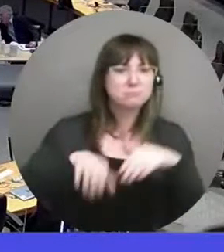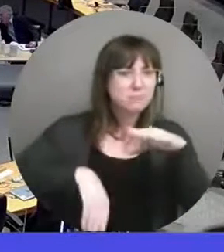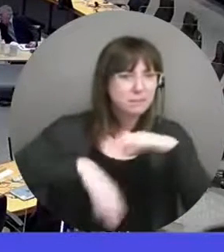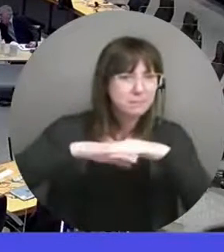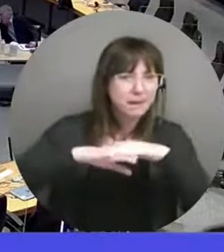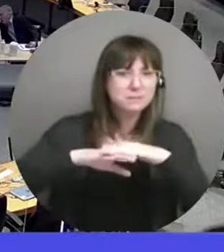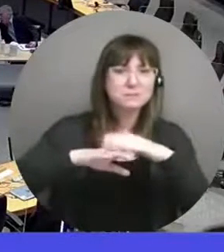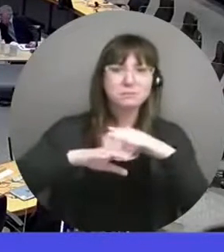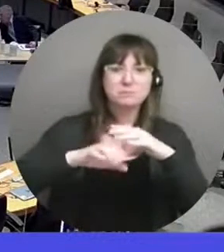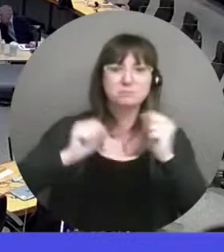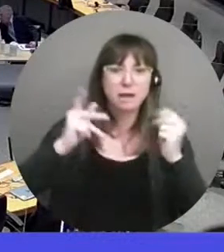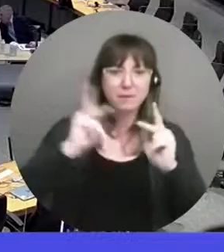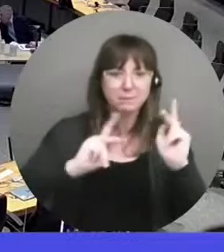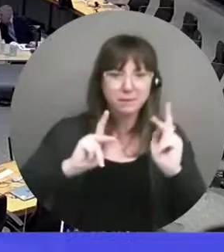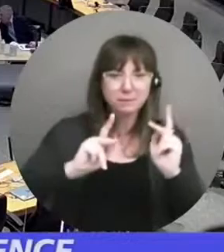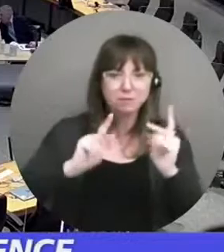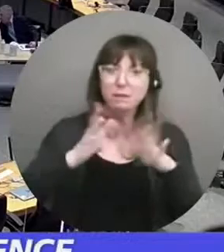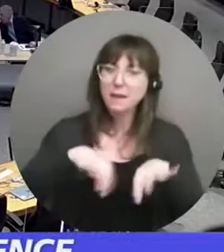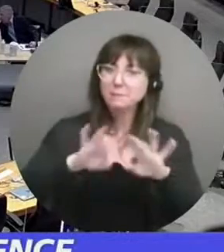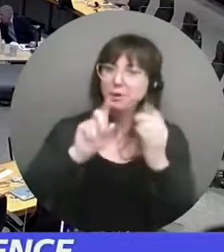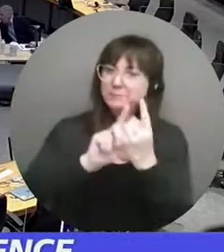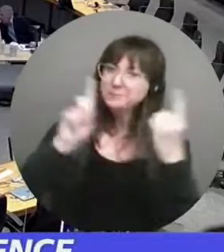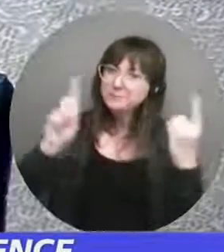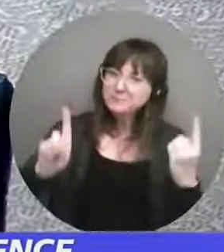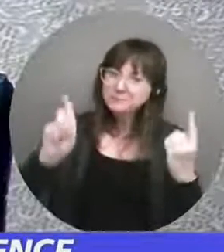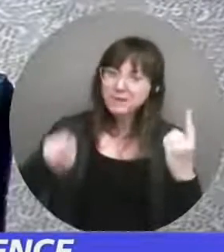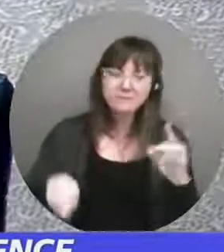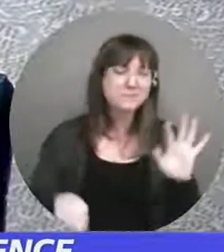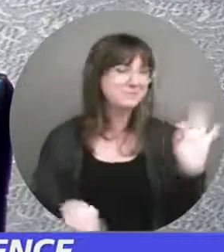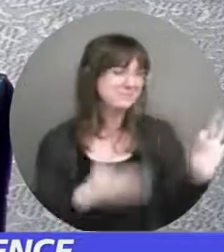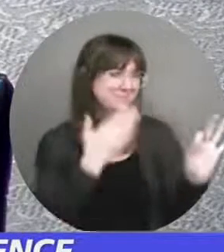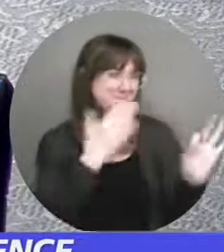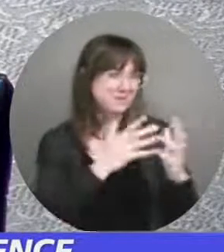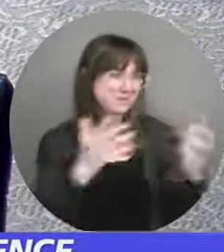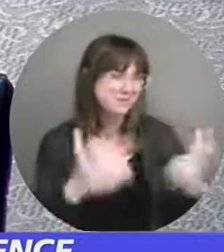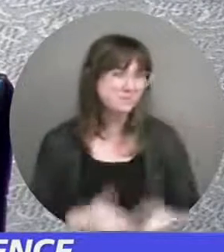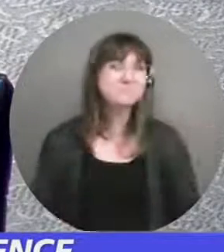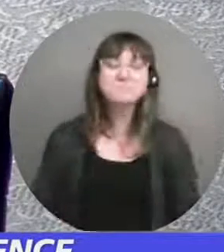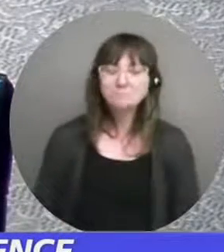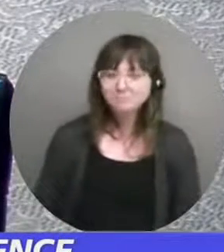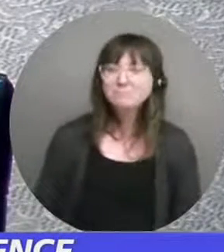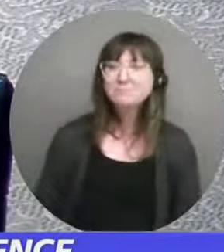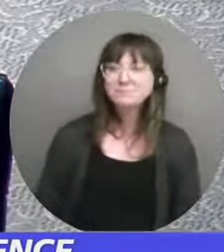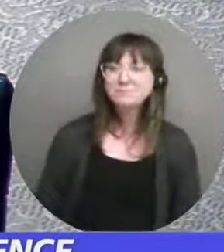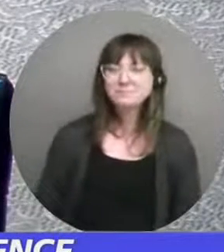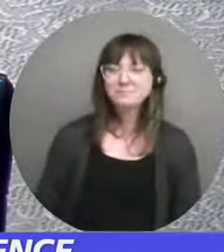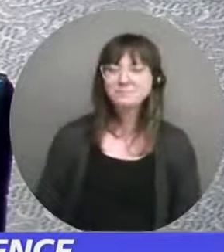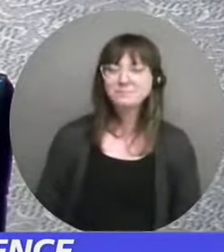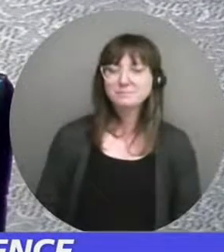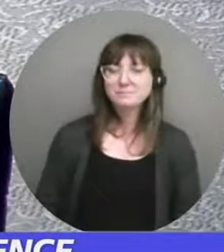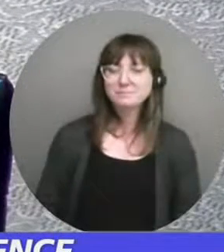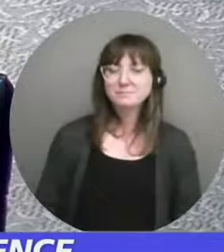distancing, and all of those things. Great. Thank you very much. Thank you very much, Thank you very much,